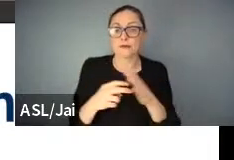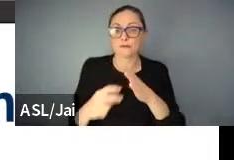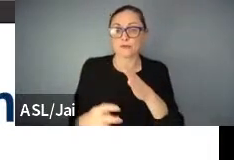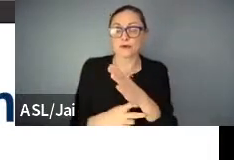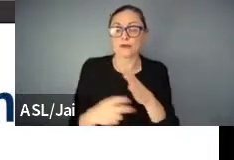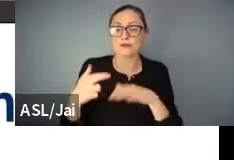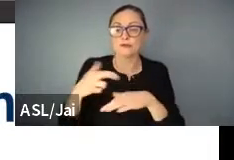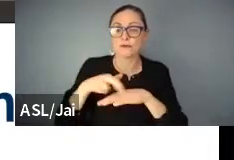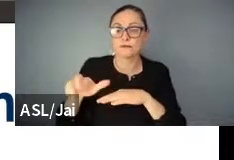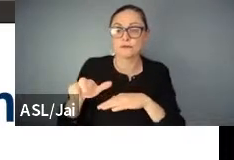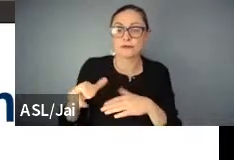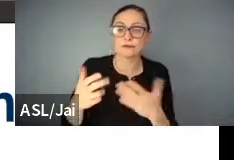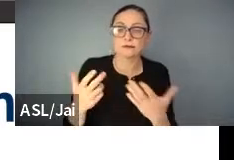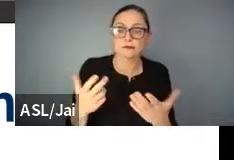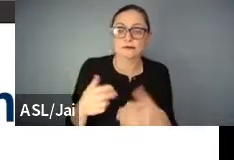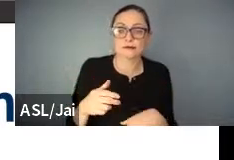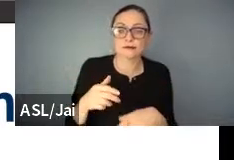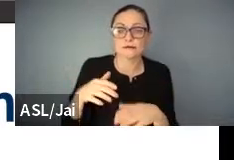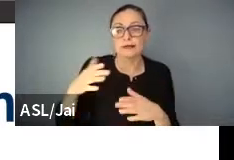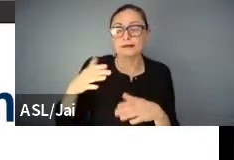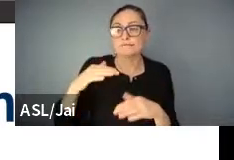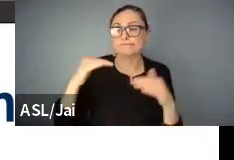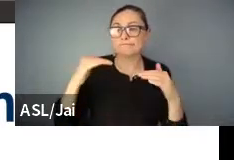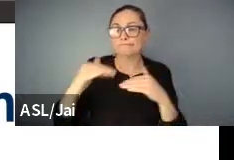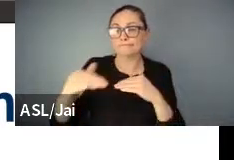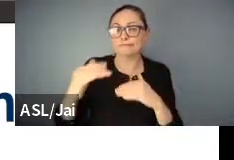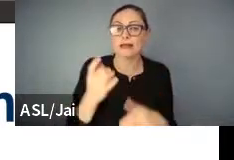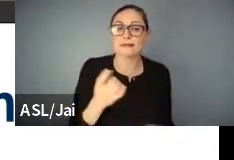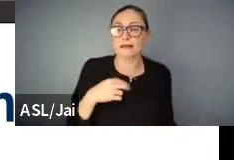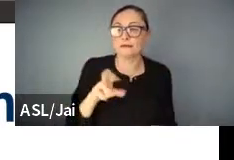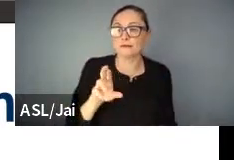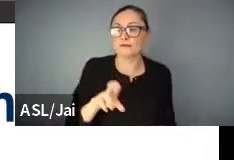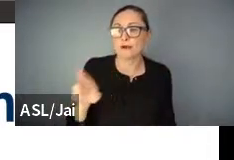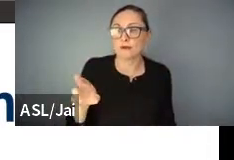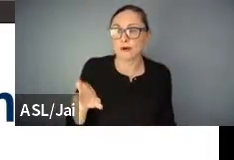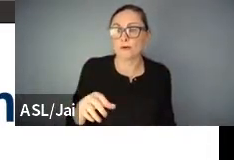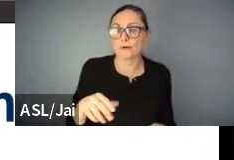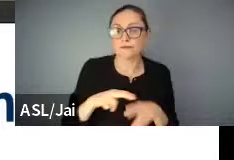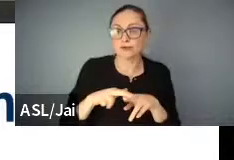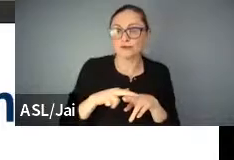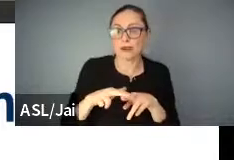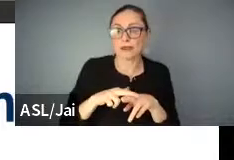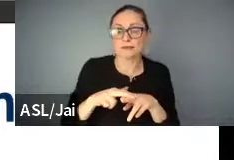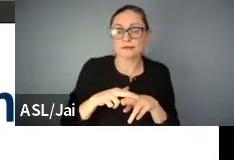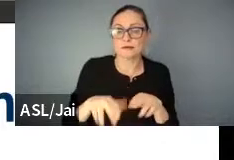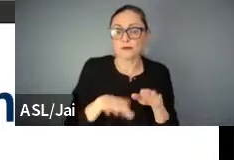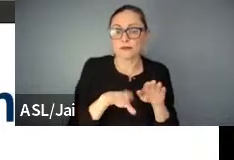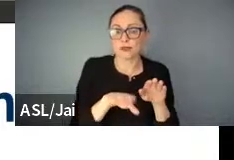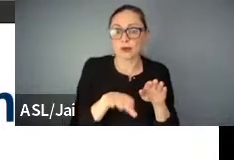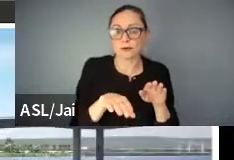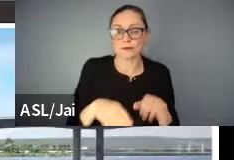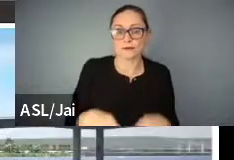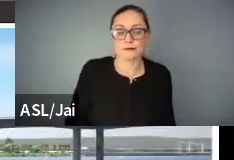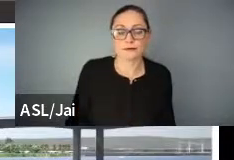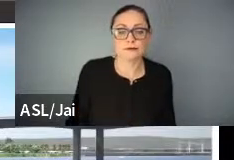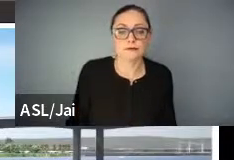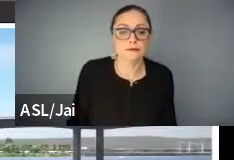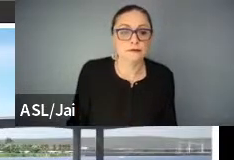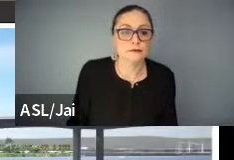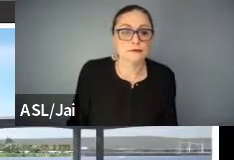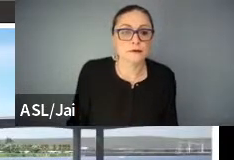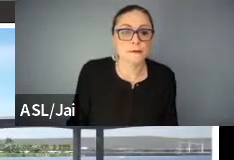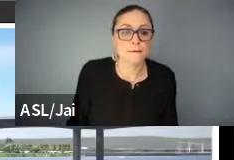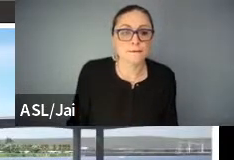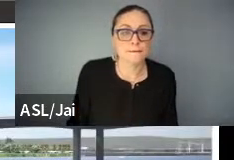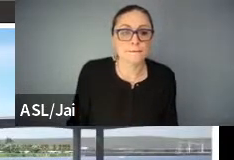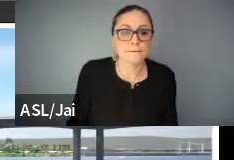reflect the vehicular traffic on the upper deck and light rail transit on the lower deck. Next slide, please.